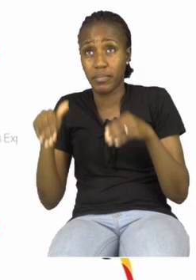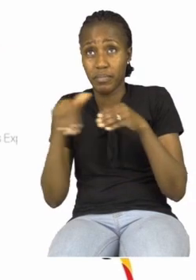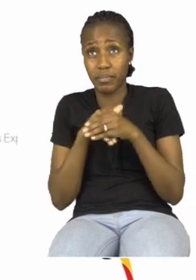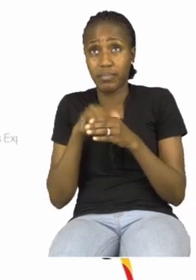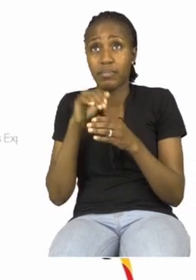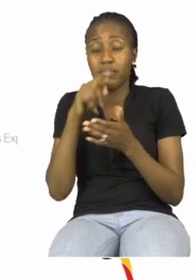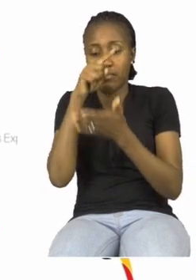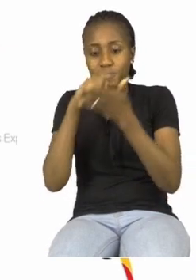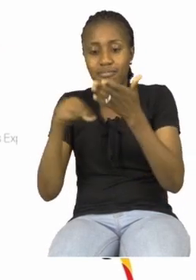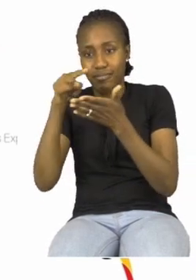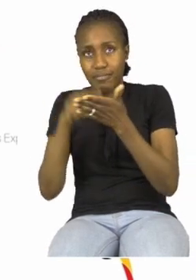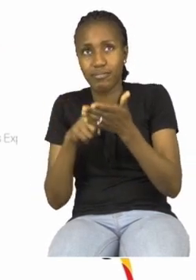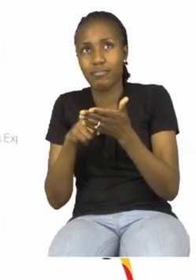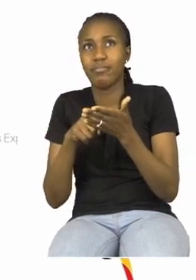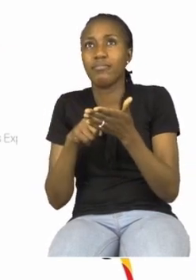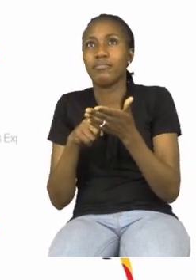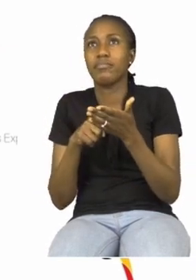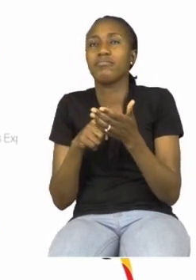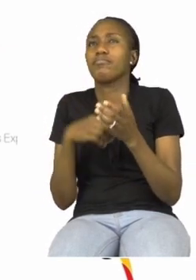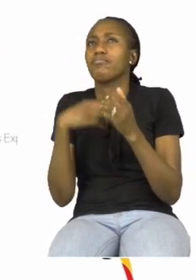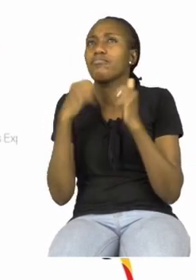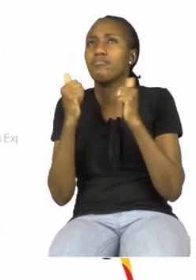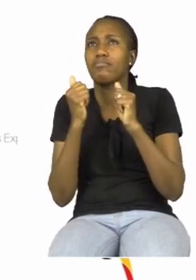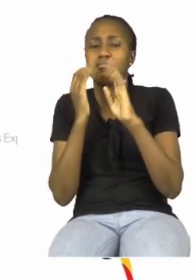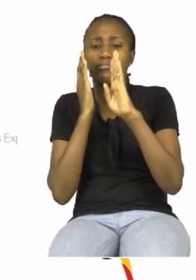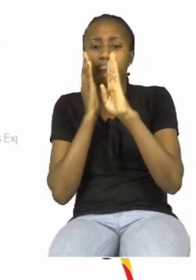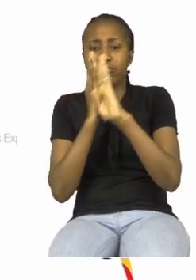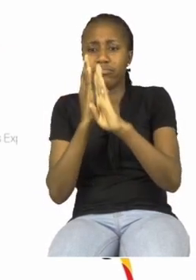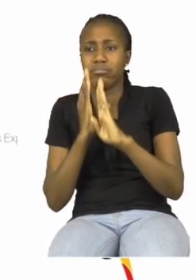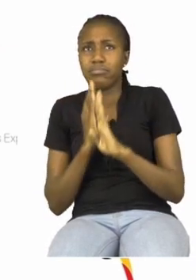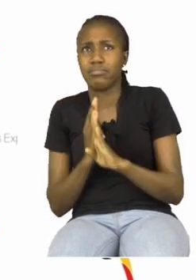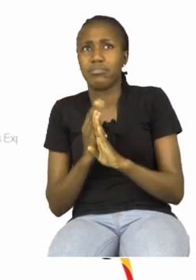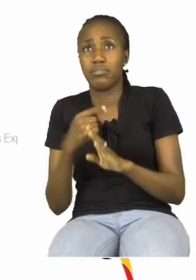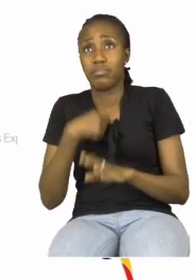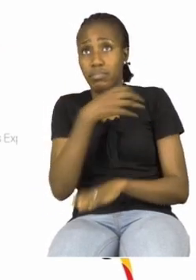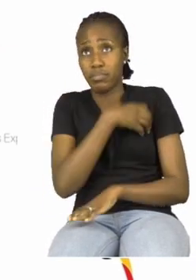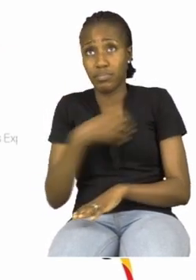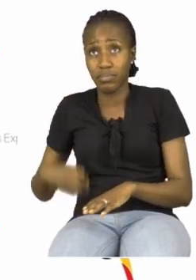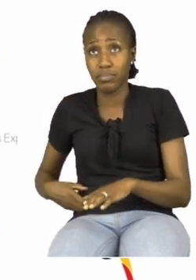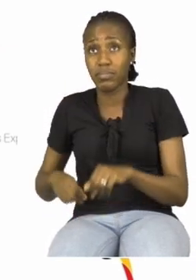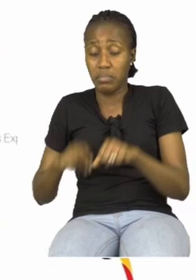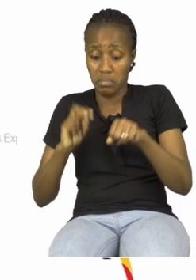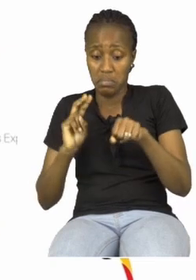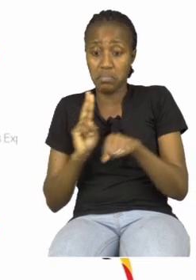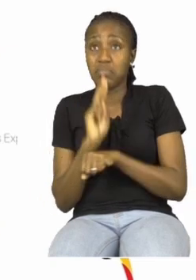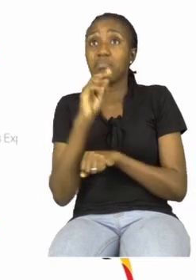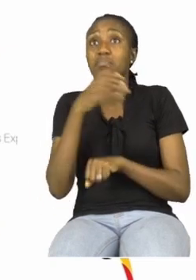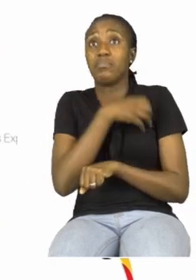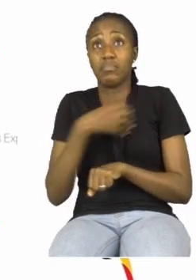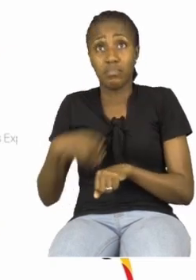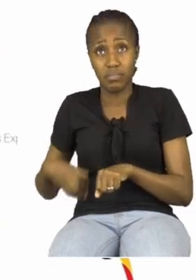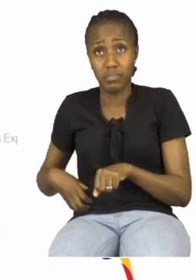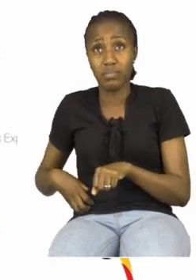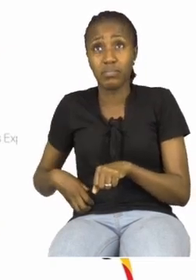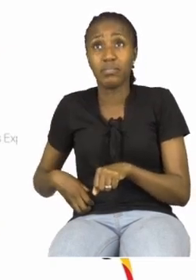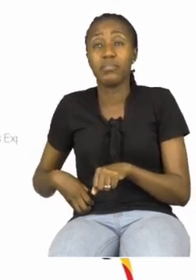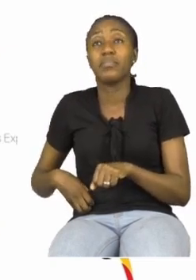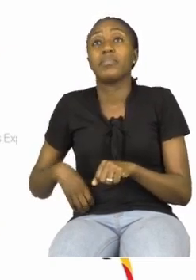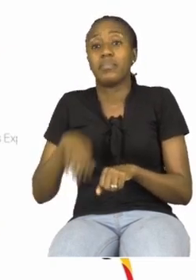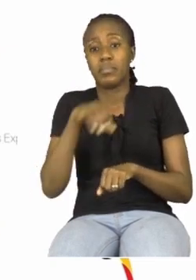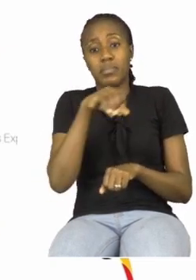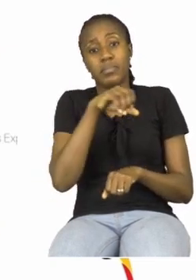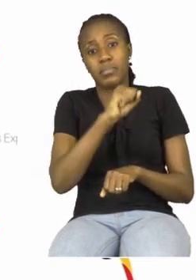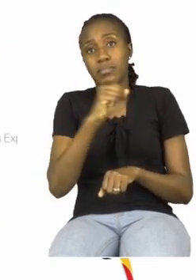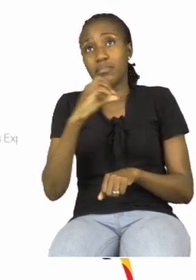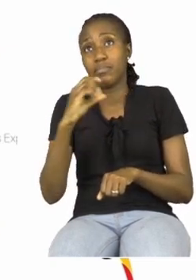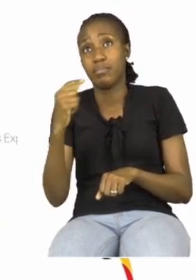So it's actually a very lean structure. Myself as president, then we've got a vice president. The other very important position is the secretary general.